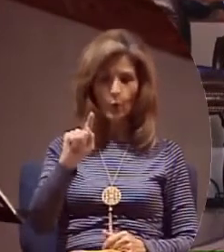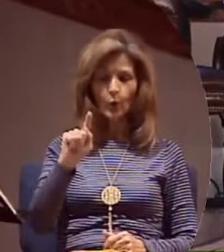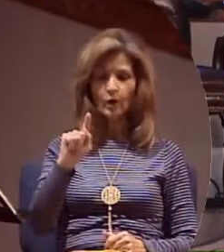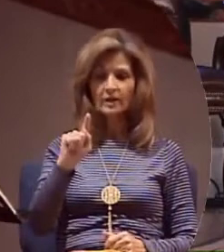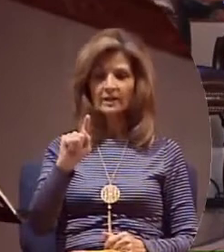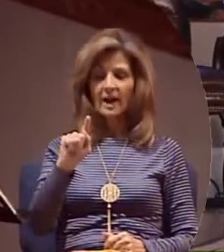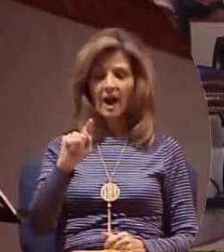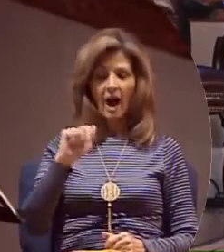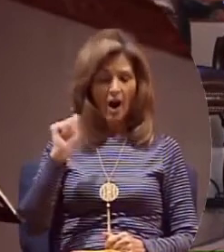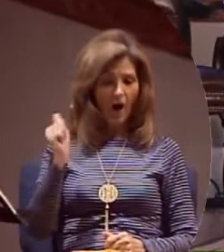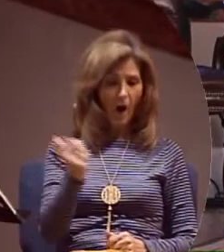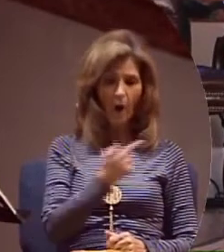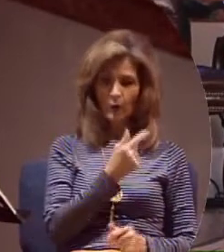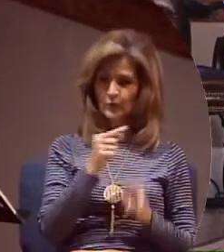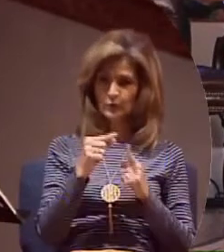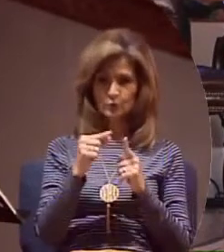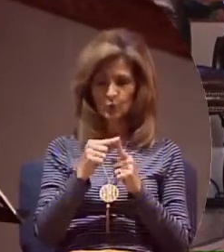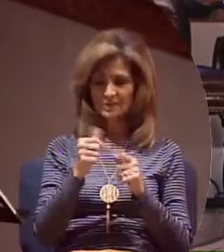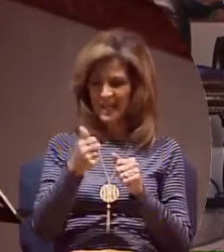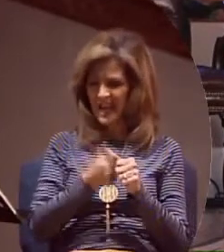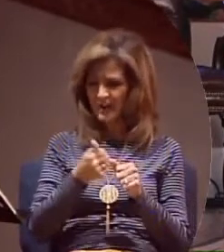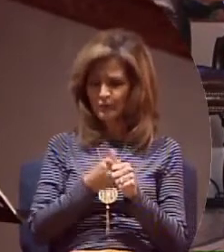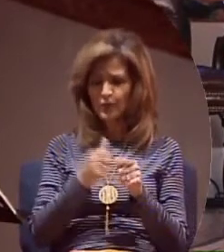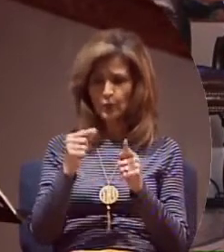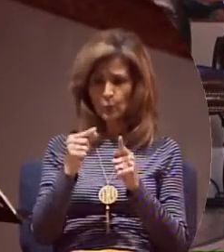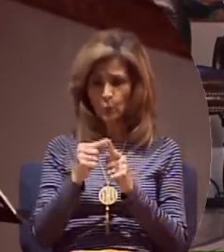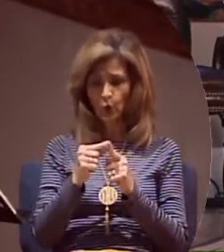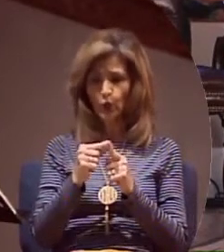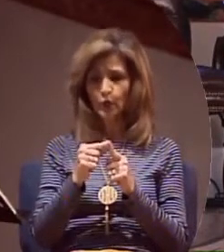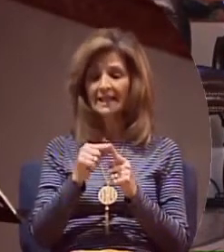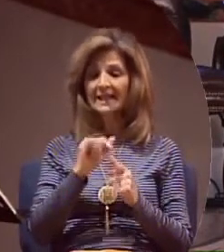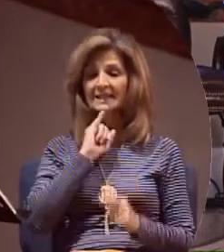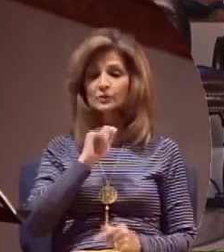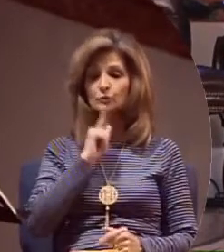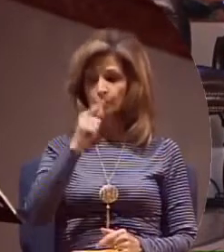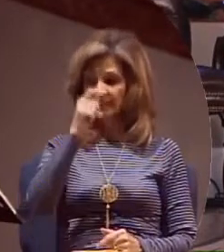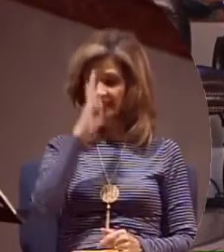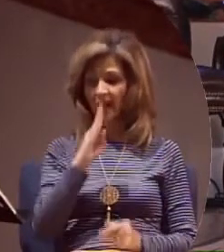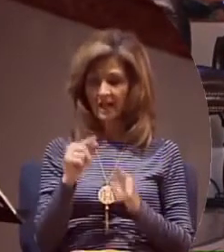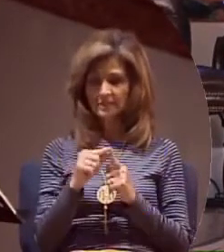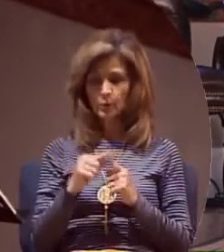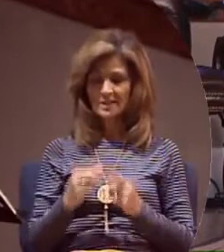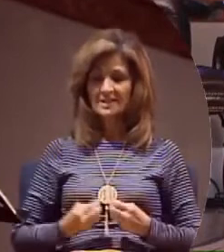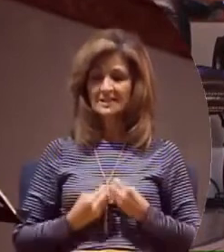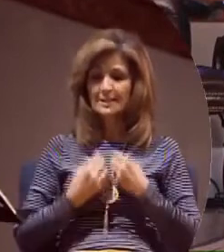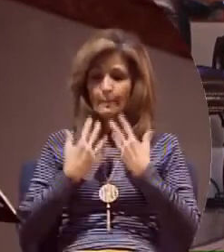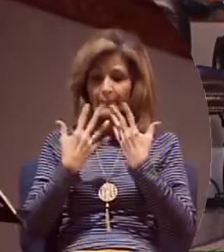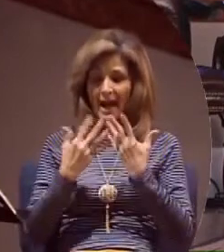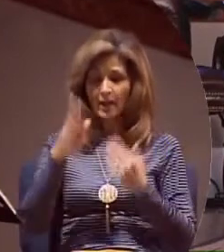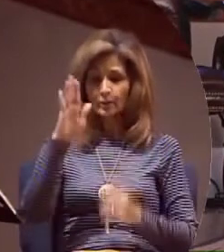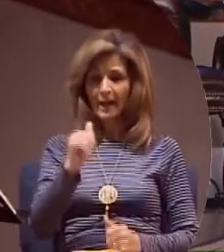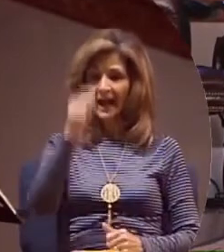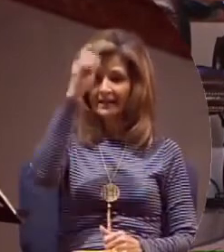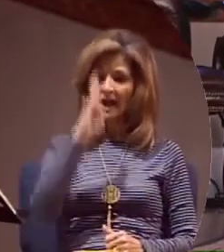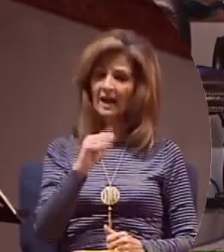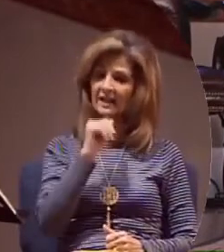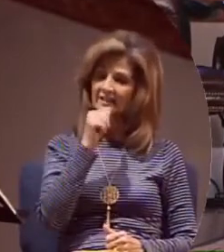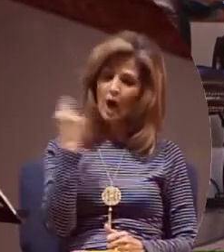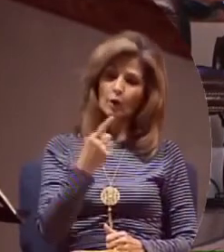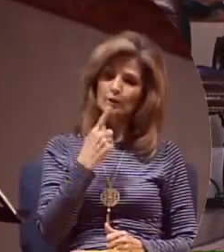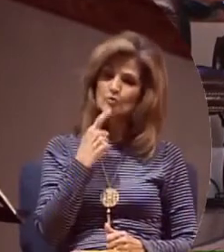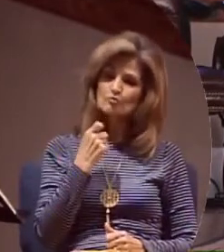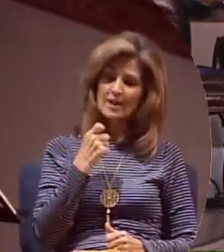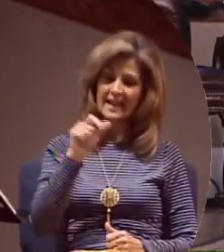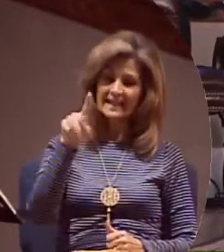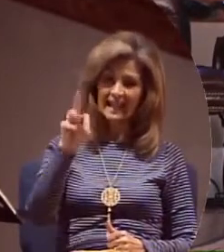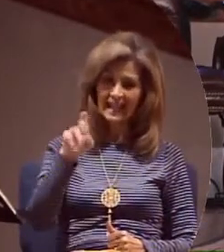and the for. All of that, all the Bible is the Word of God. It is inspired by God. Not just the red letters